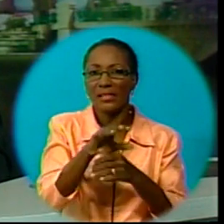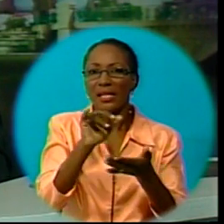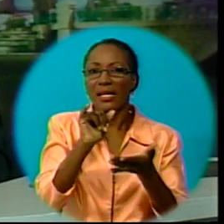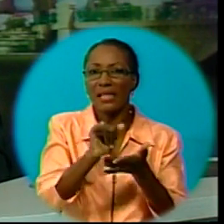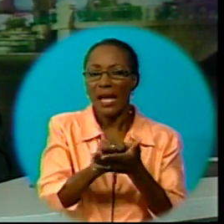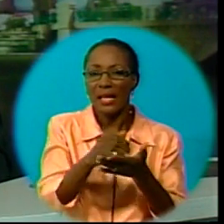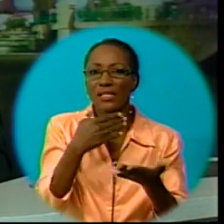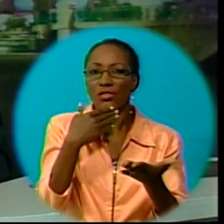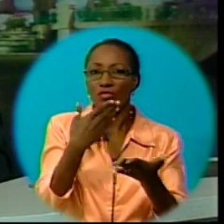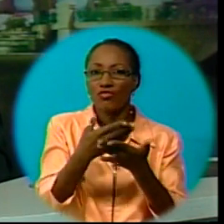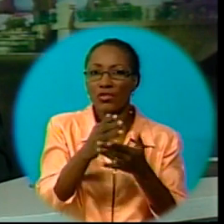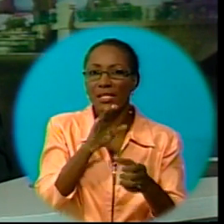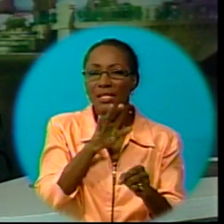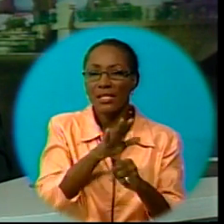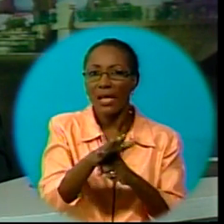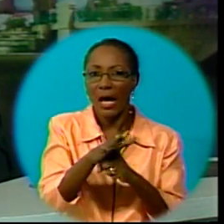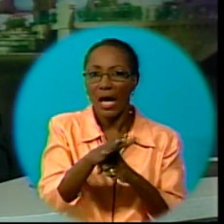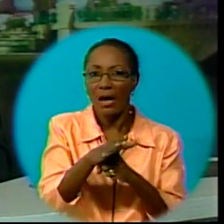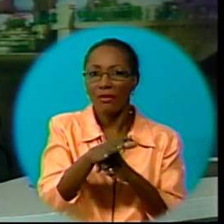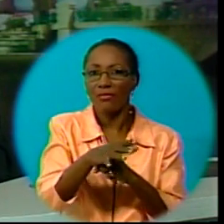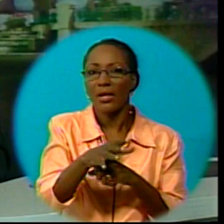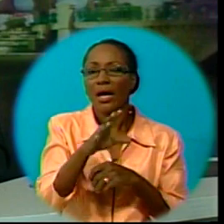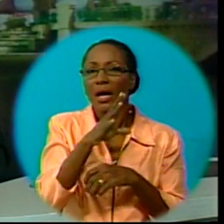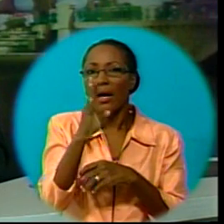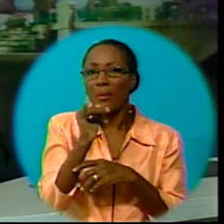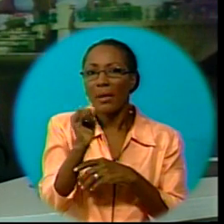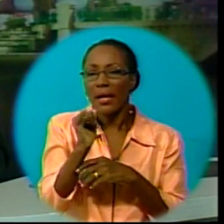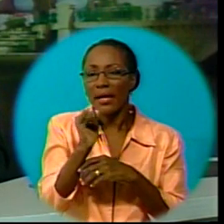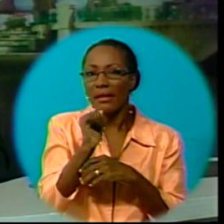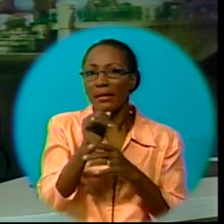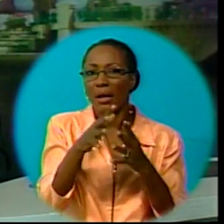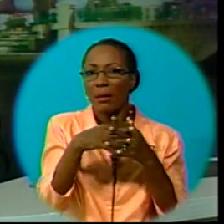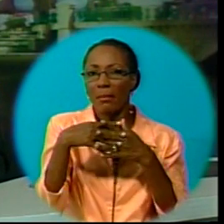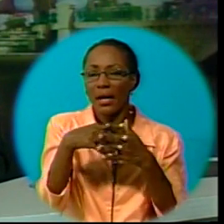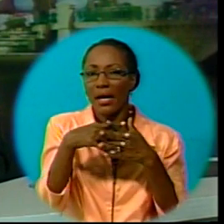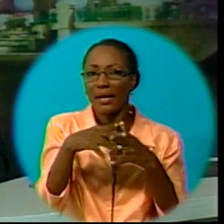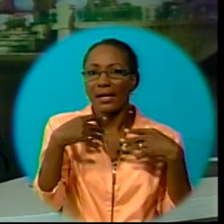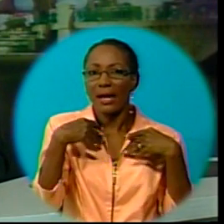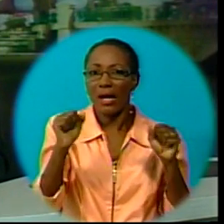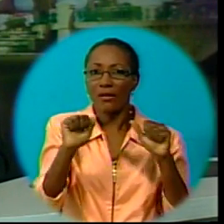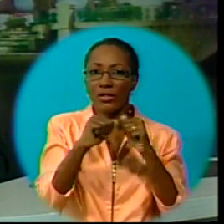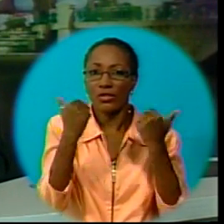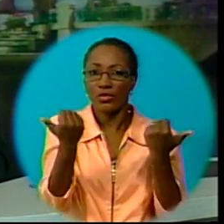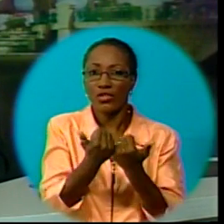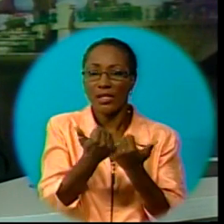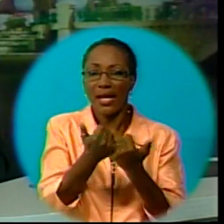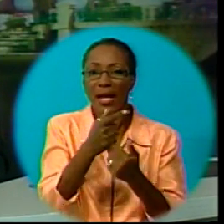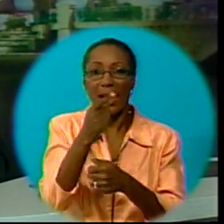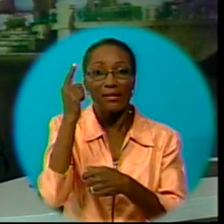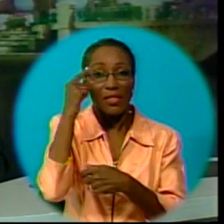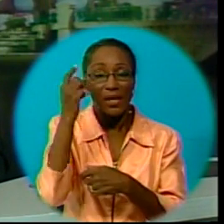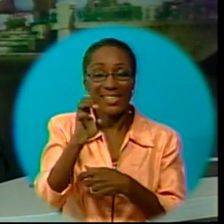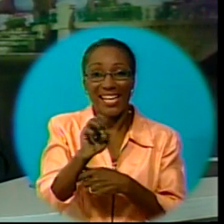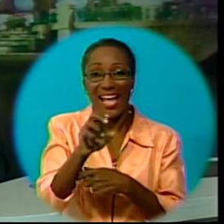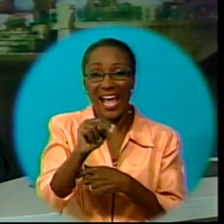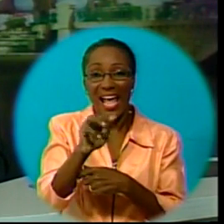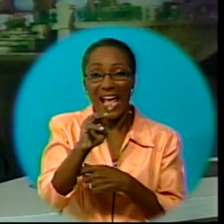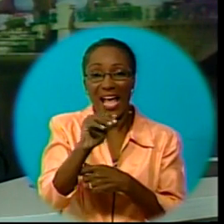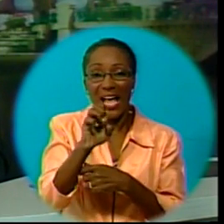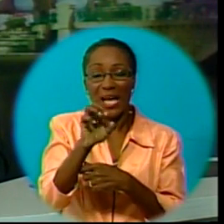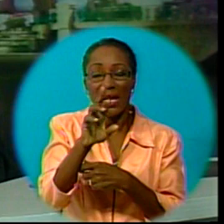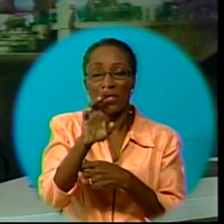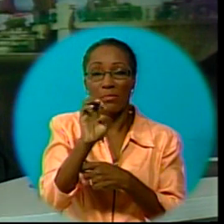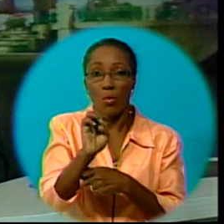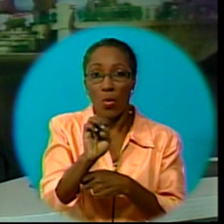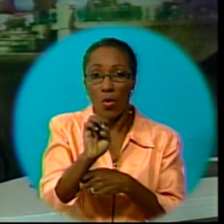is adequate. In response to concerns about the location, the Ministry of Health says the Enmore site is part of the extended acute care